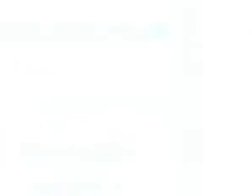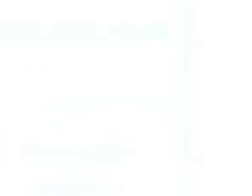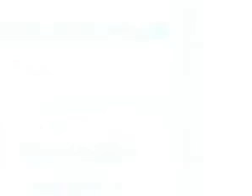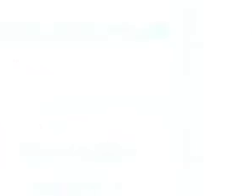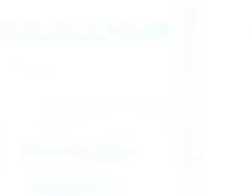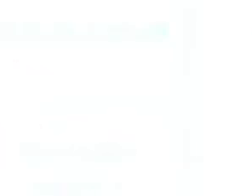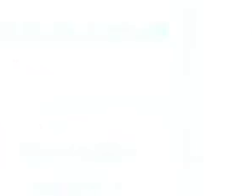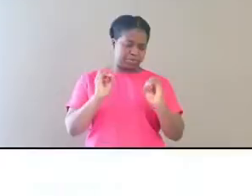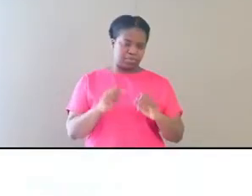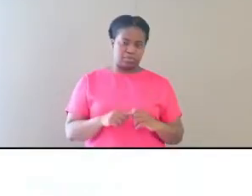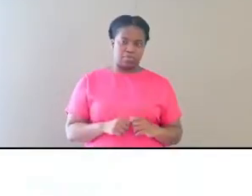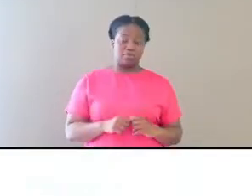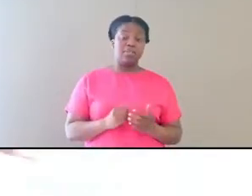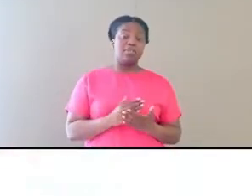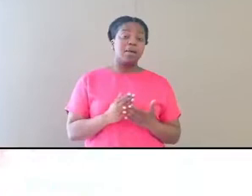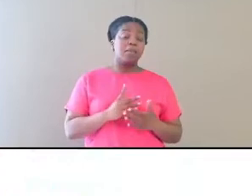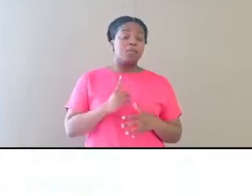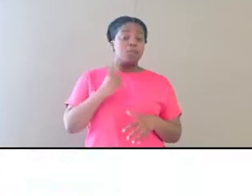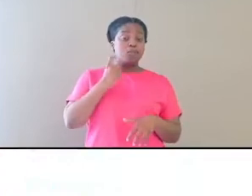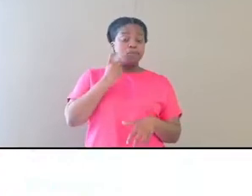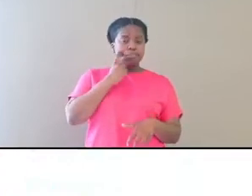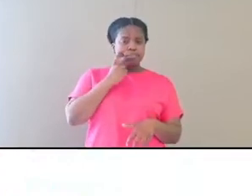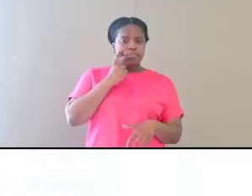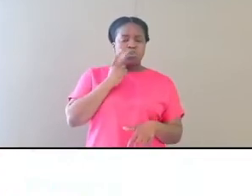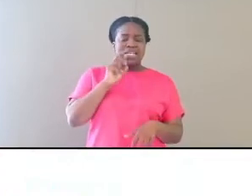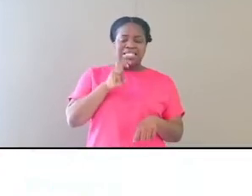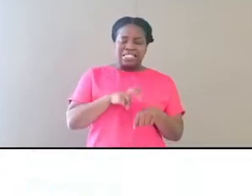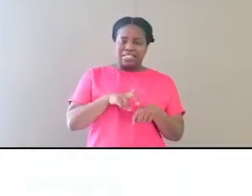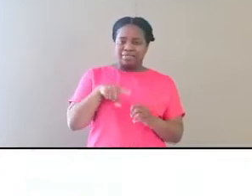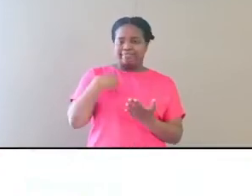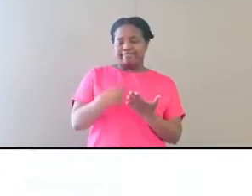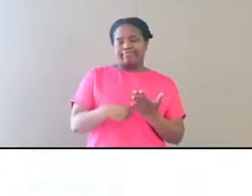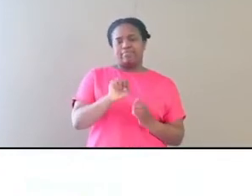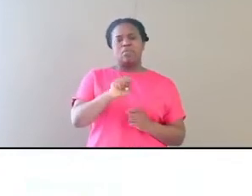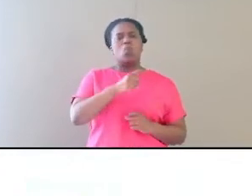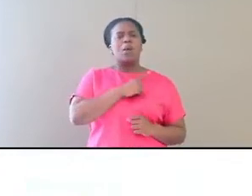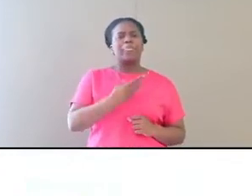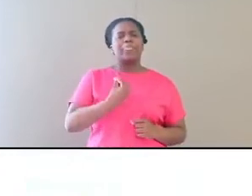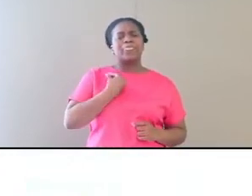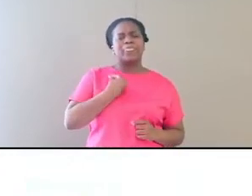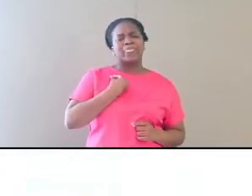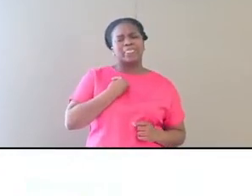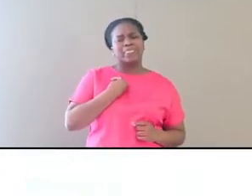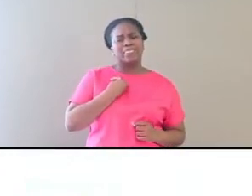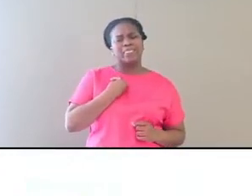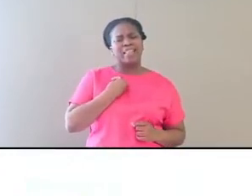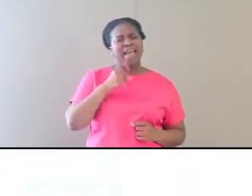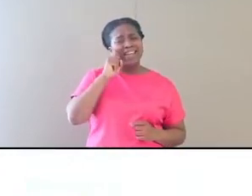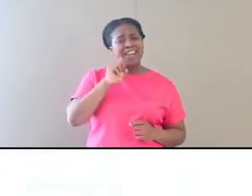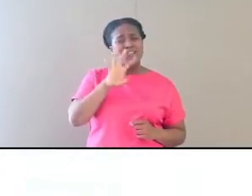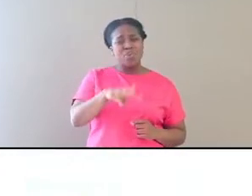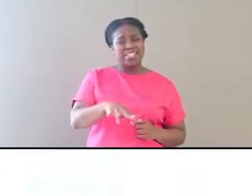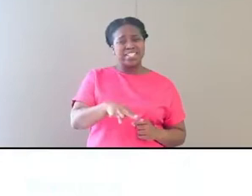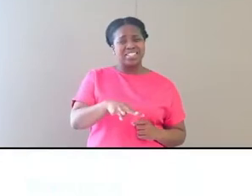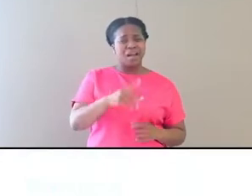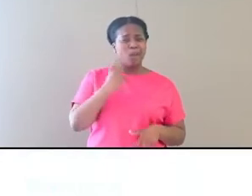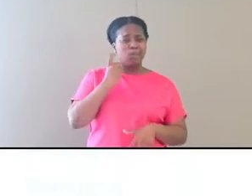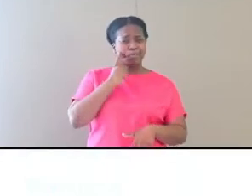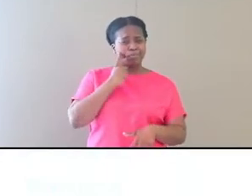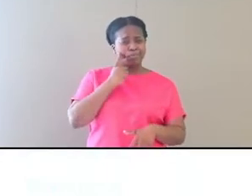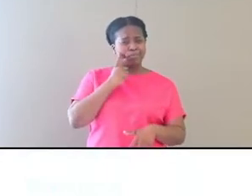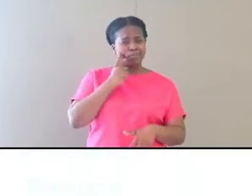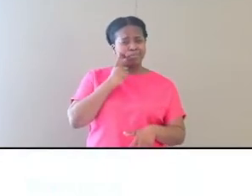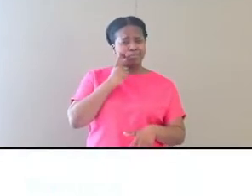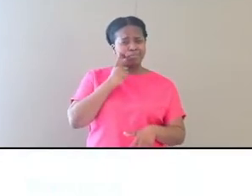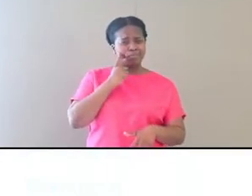Other factors will be driving teen pregnancy and those have to be addressed for those vulnerable 14-year-olds who are falling pregnant